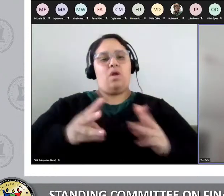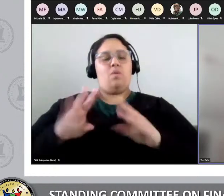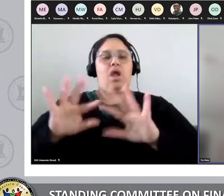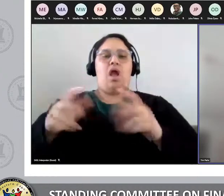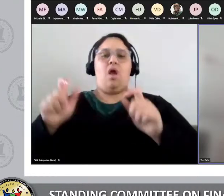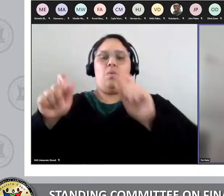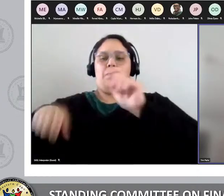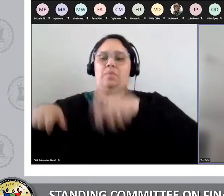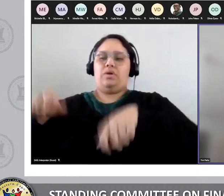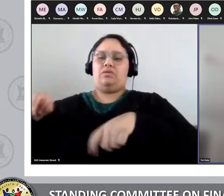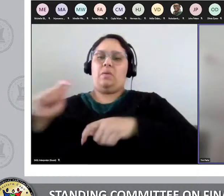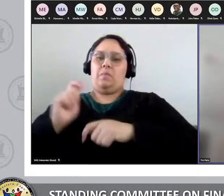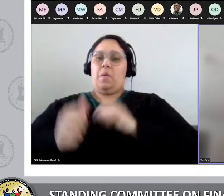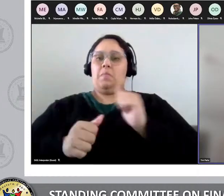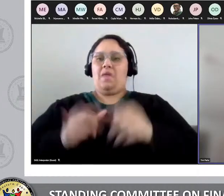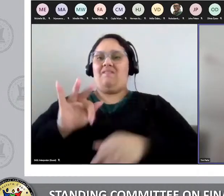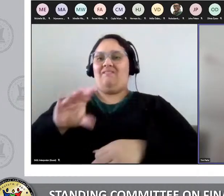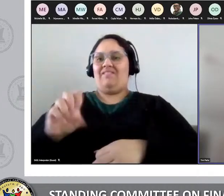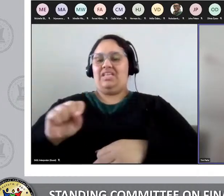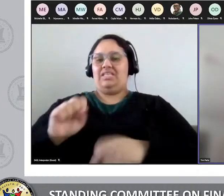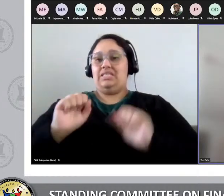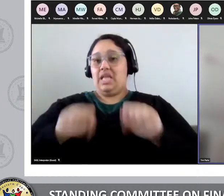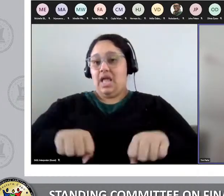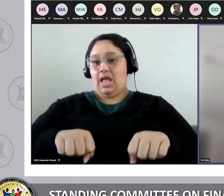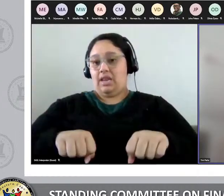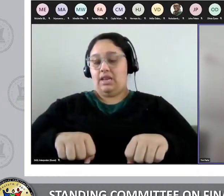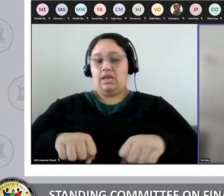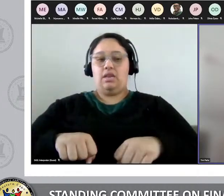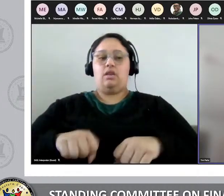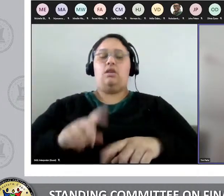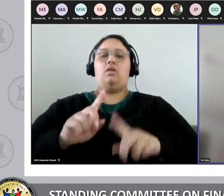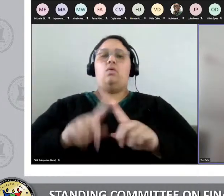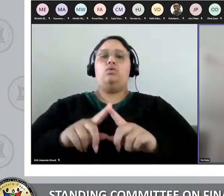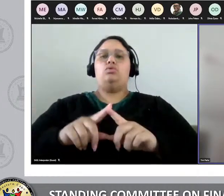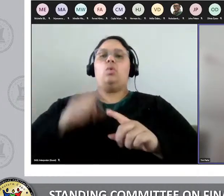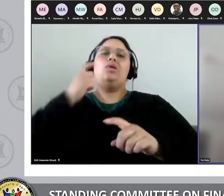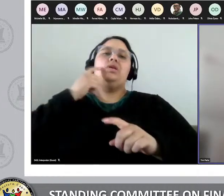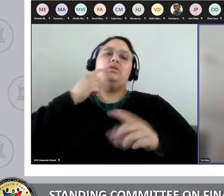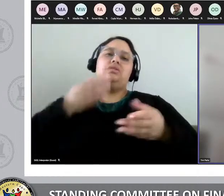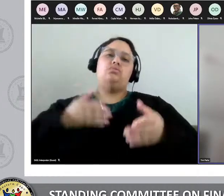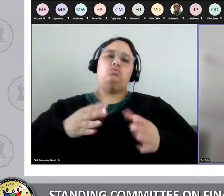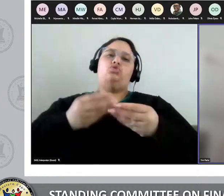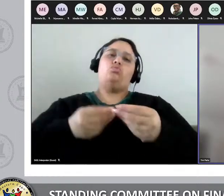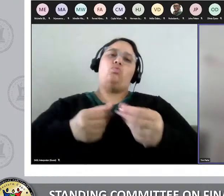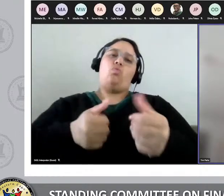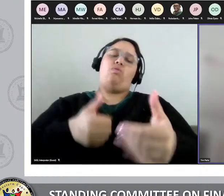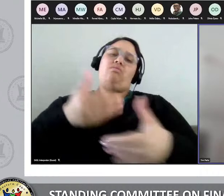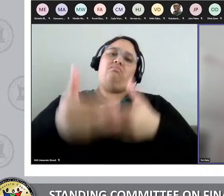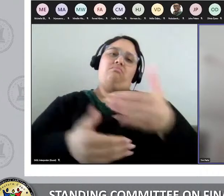to pay their different fees, and has streamlined their operations.